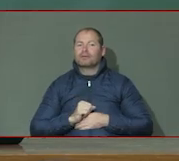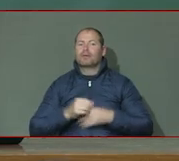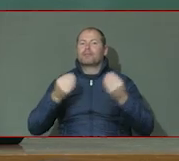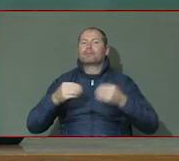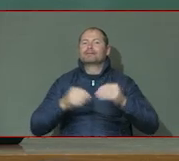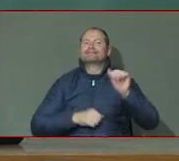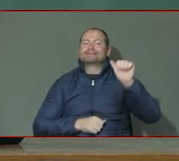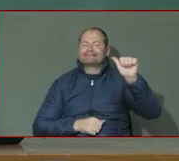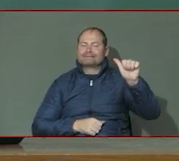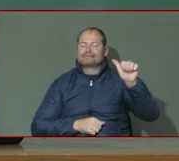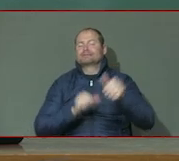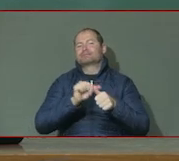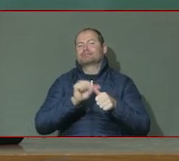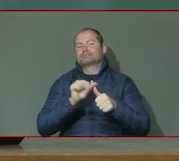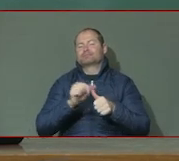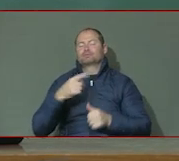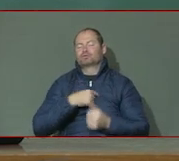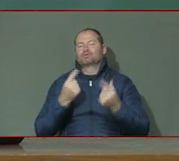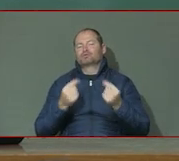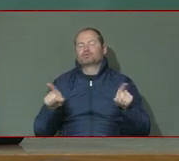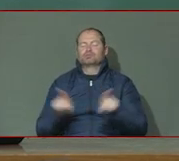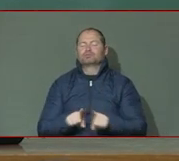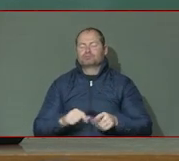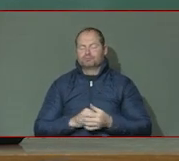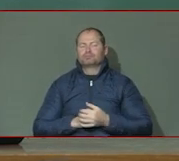And that is what we did here. All right.